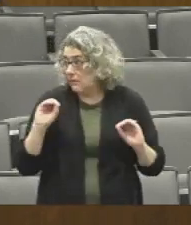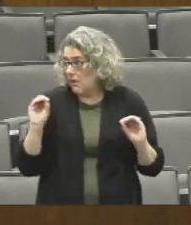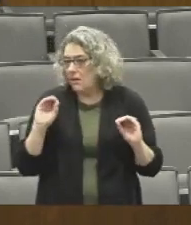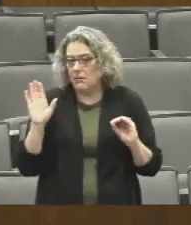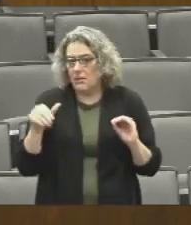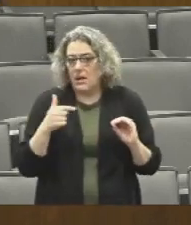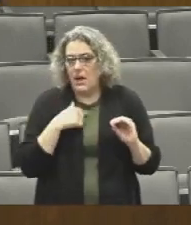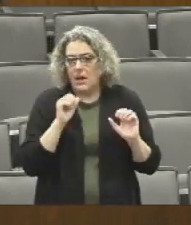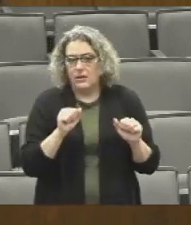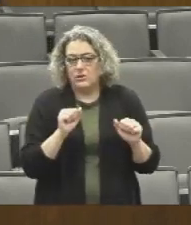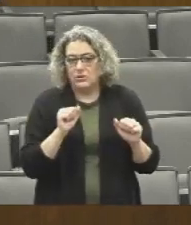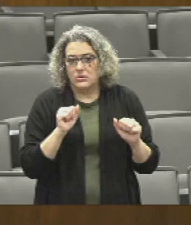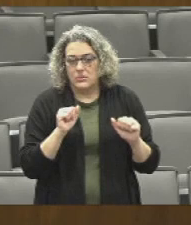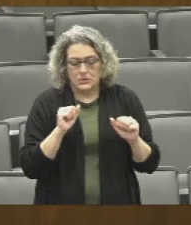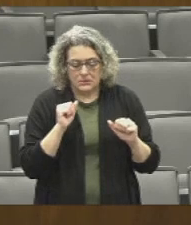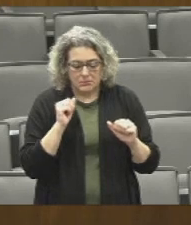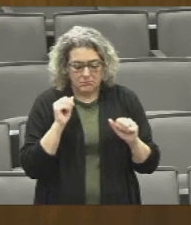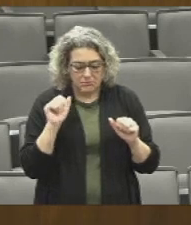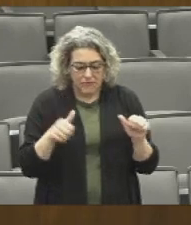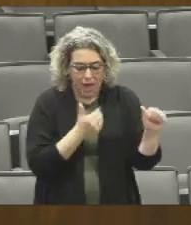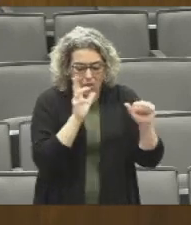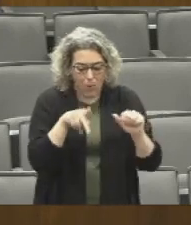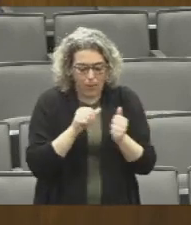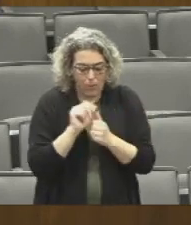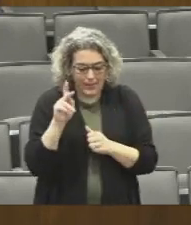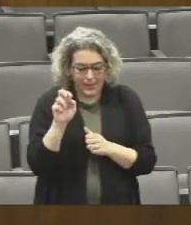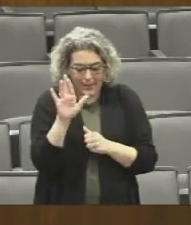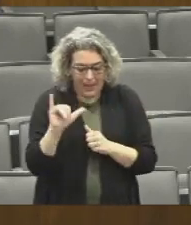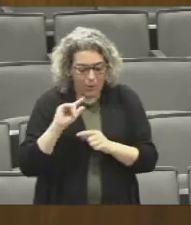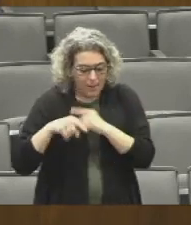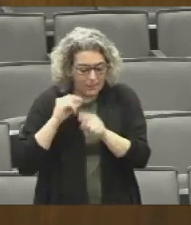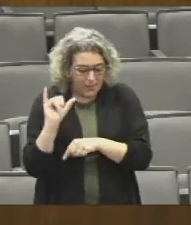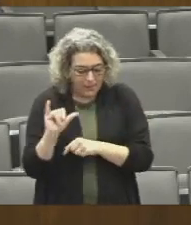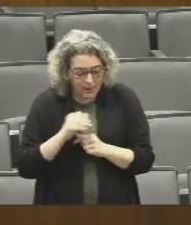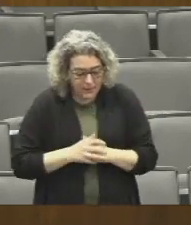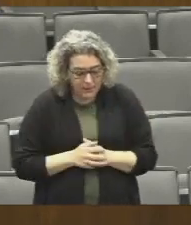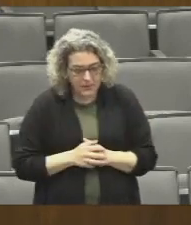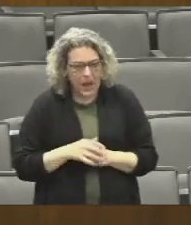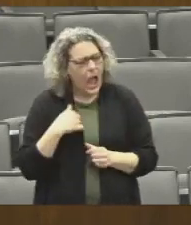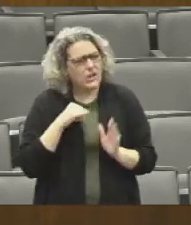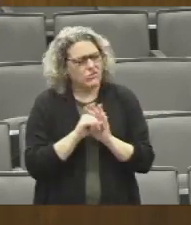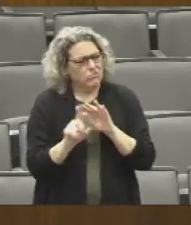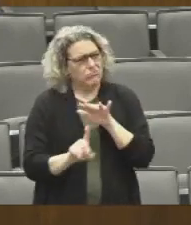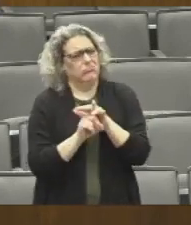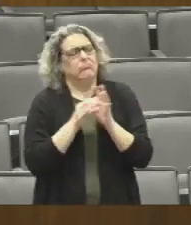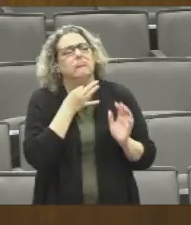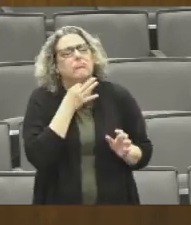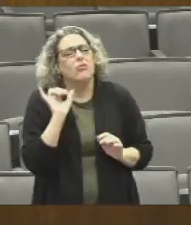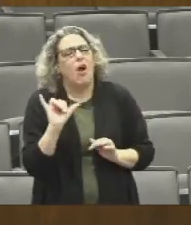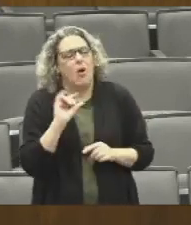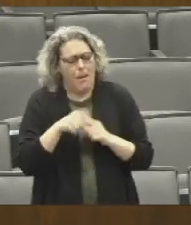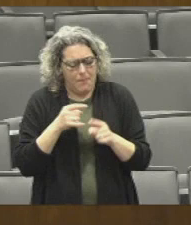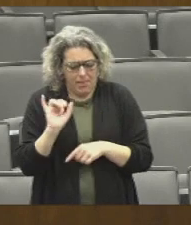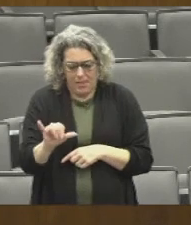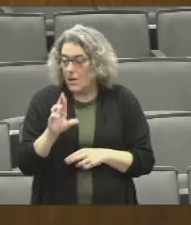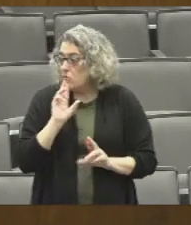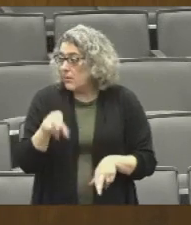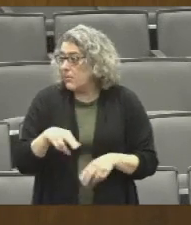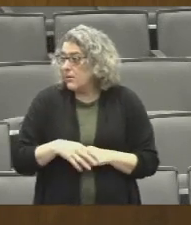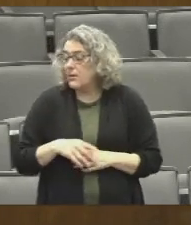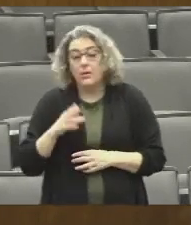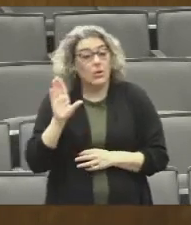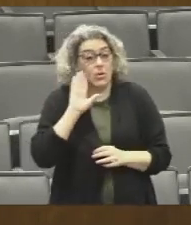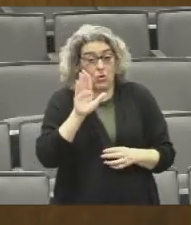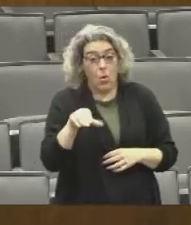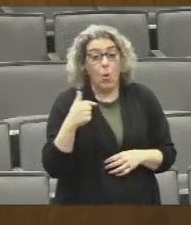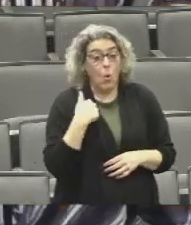you know, follow up with Carrie about it. But that was just something curious that I hadn't noticed before. You know, we always